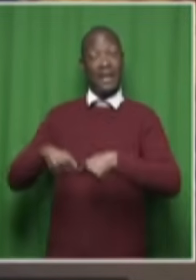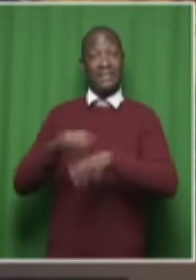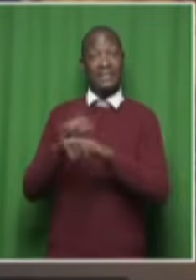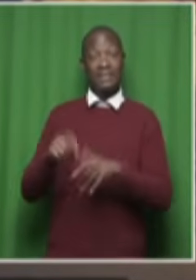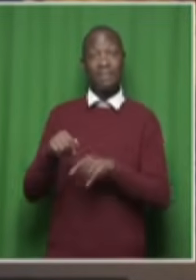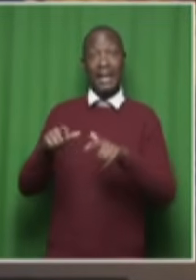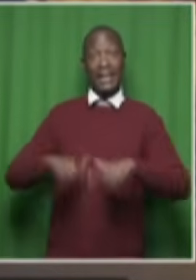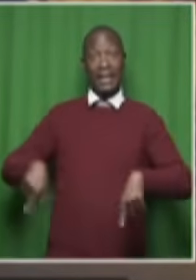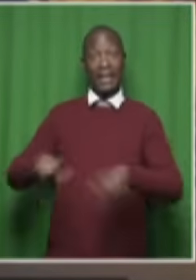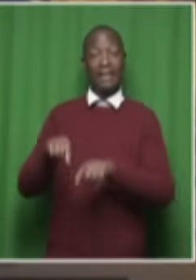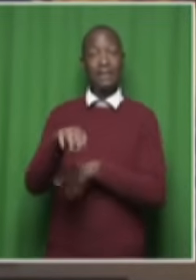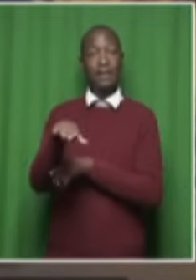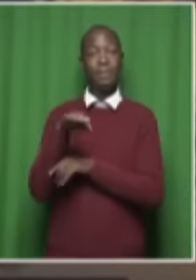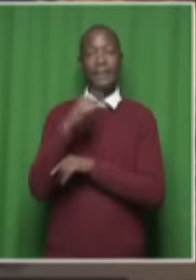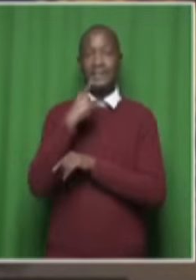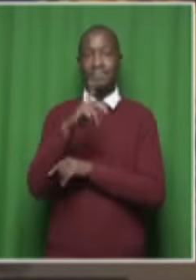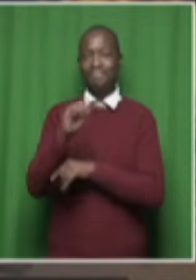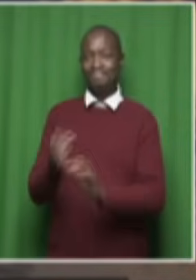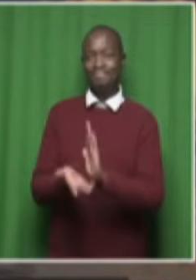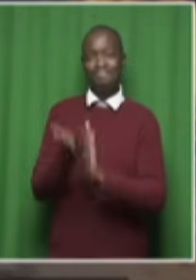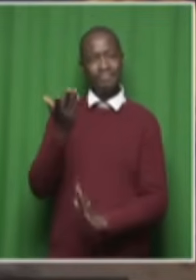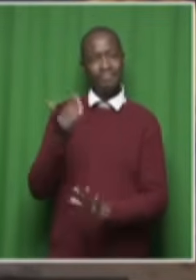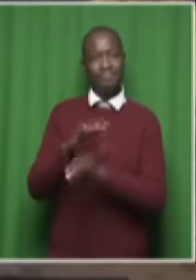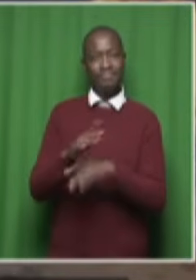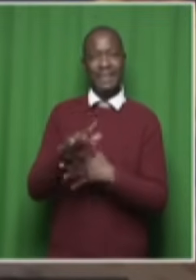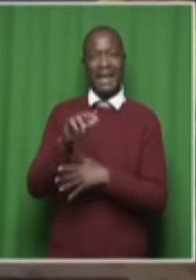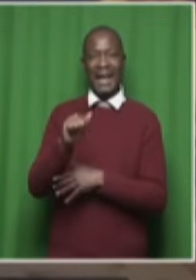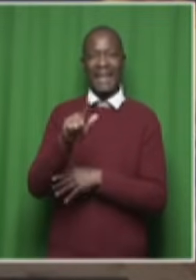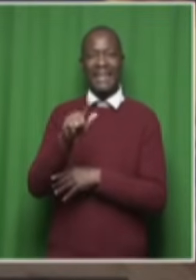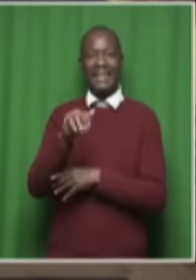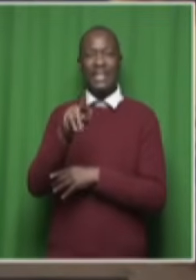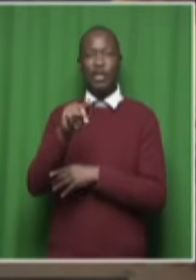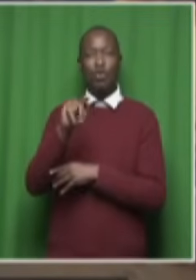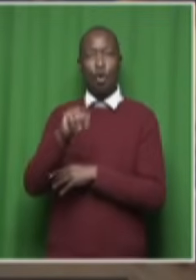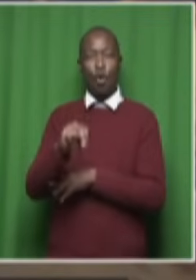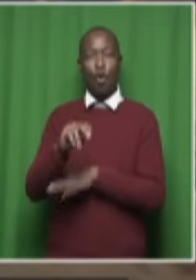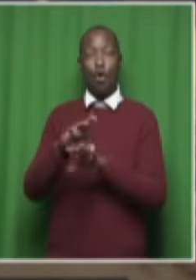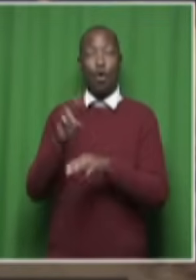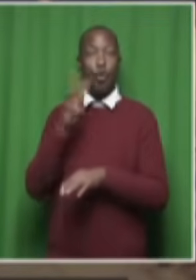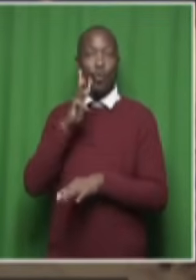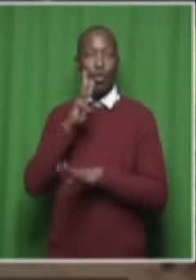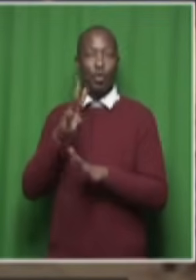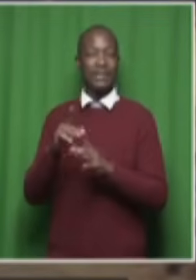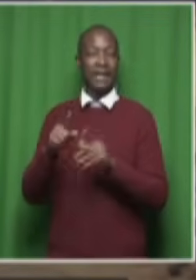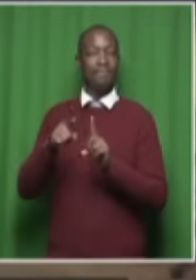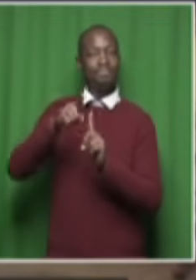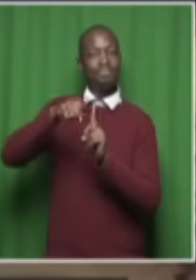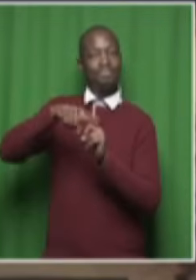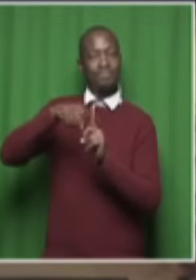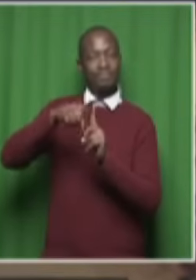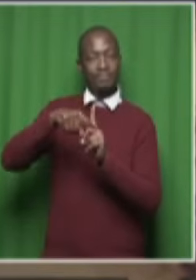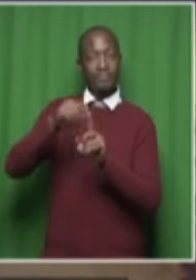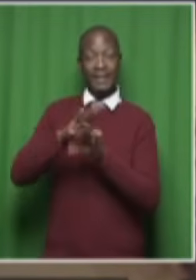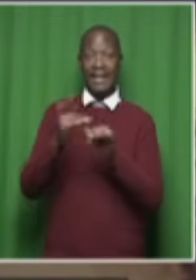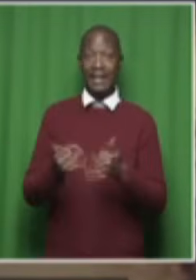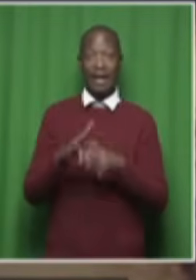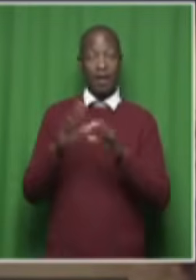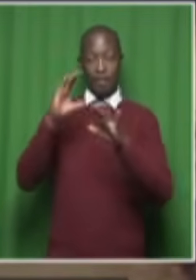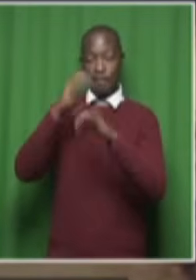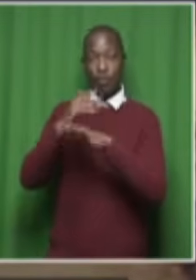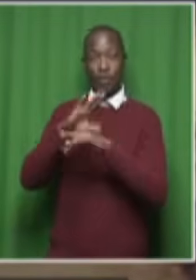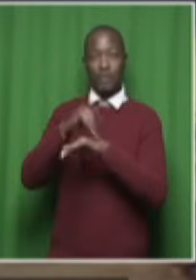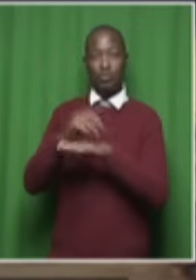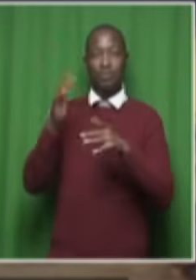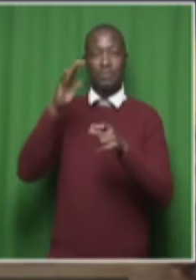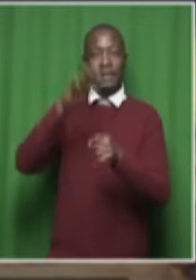the expected rise of El Nino water temperatures in the Pacific Ocean. Now, the gathering focused on the potential impact